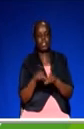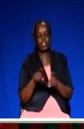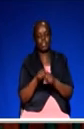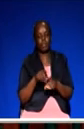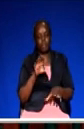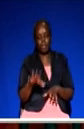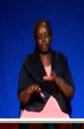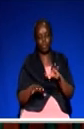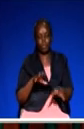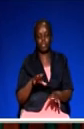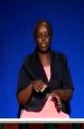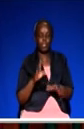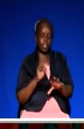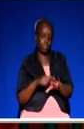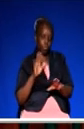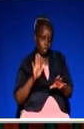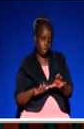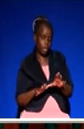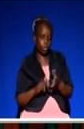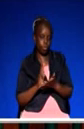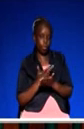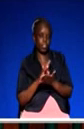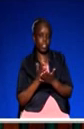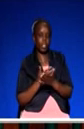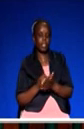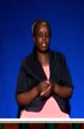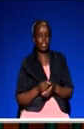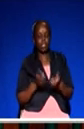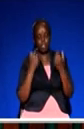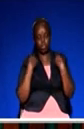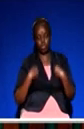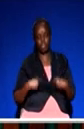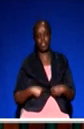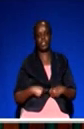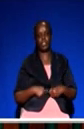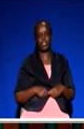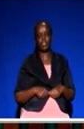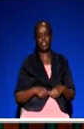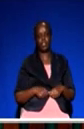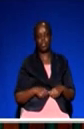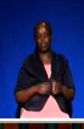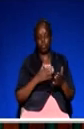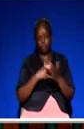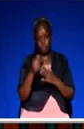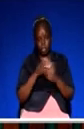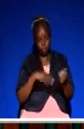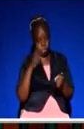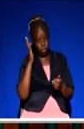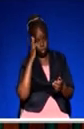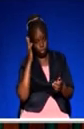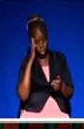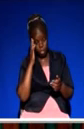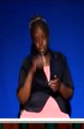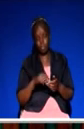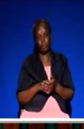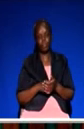to share the hoods, your sweaters, with all the innocence in primary school baby class